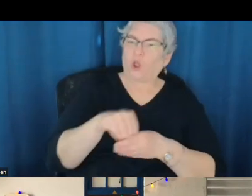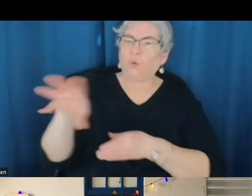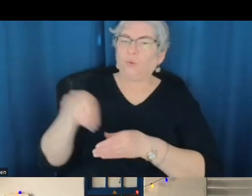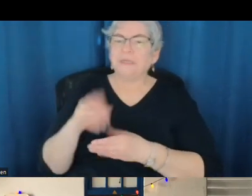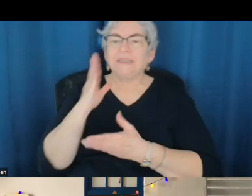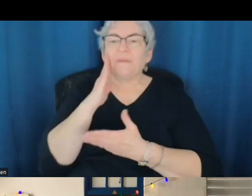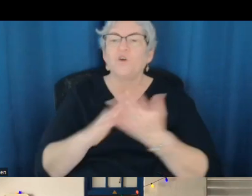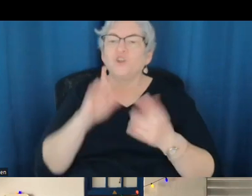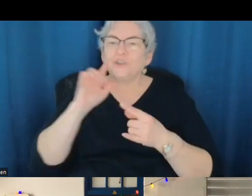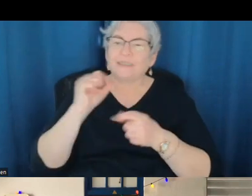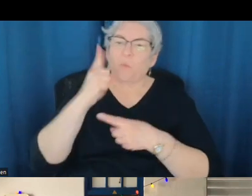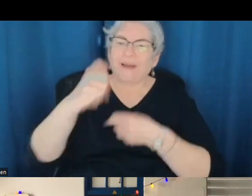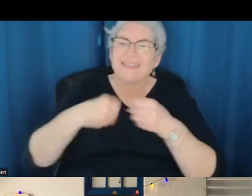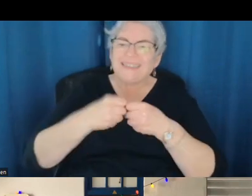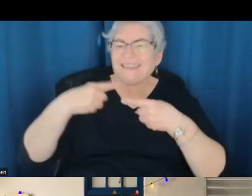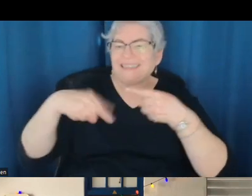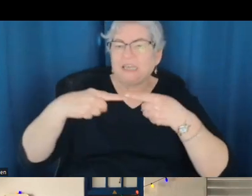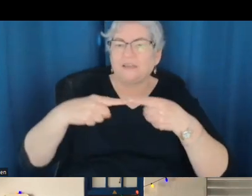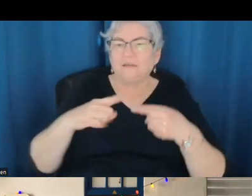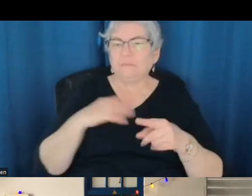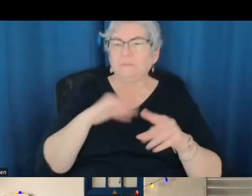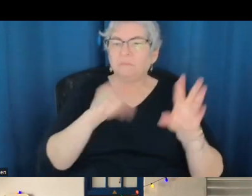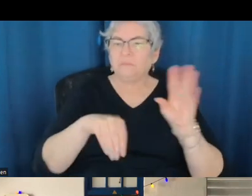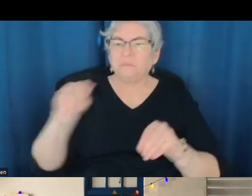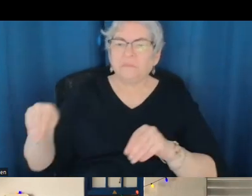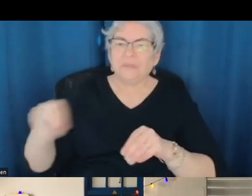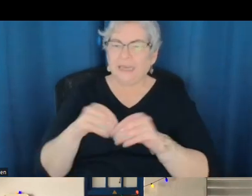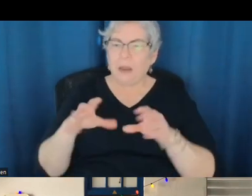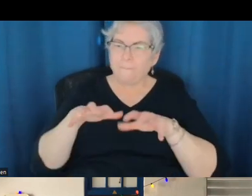blooms, so you place them accordingly, typically in mass.